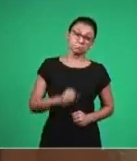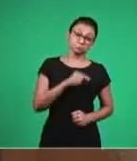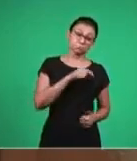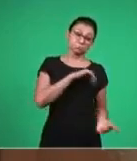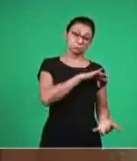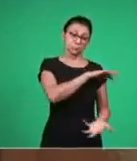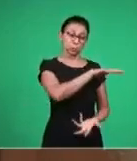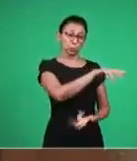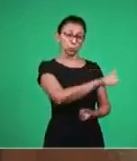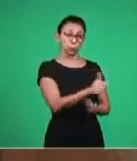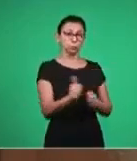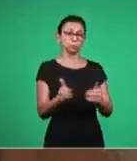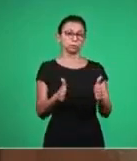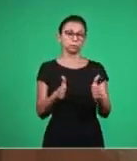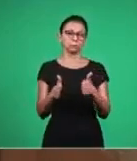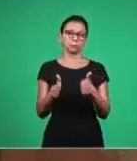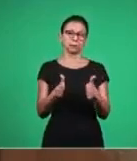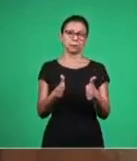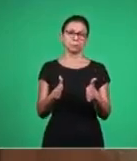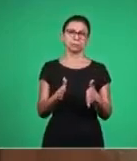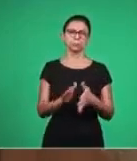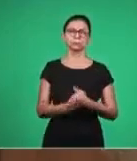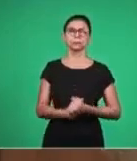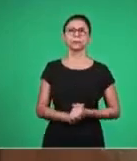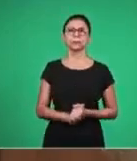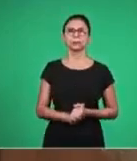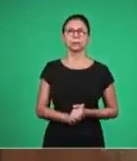The world is living this time,